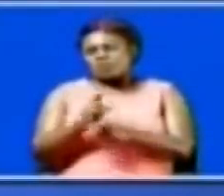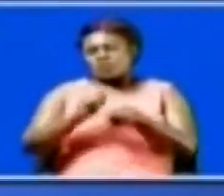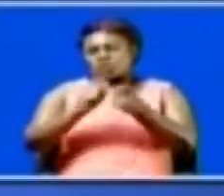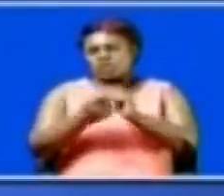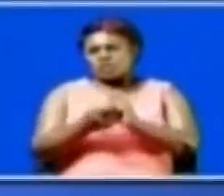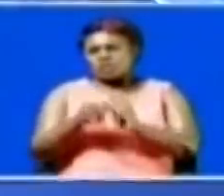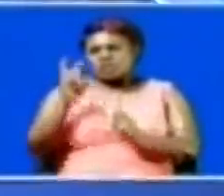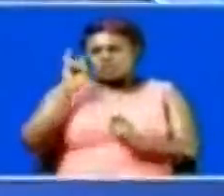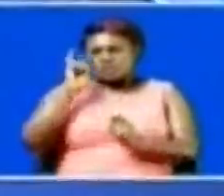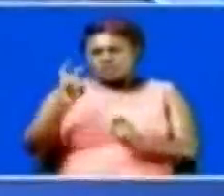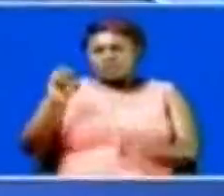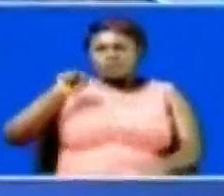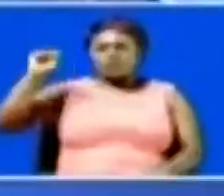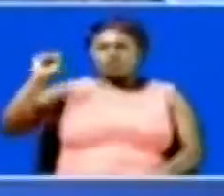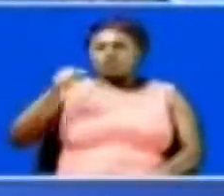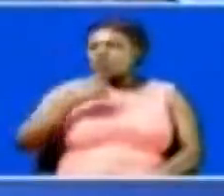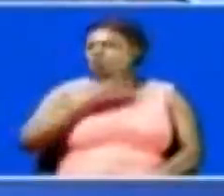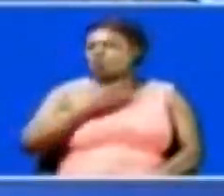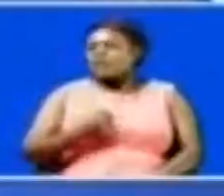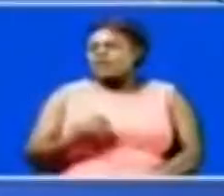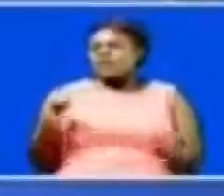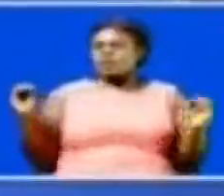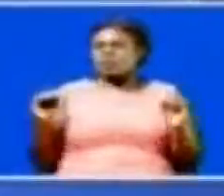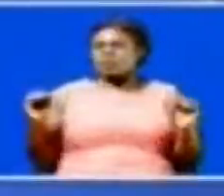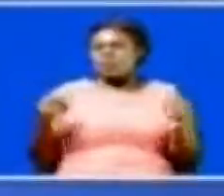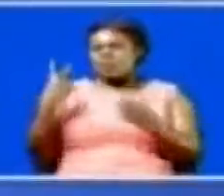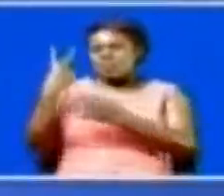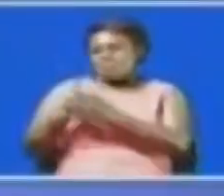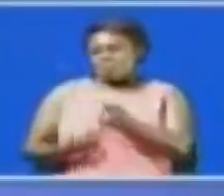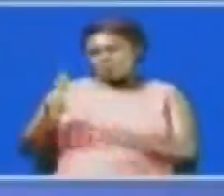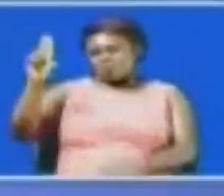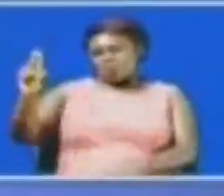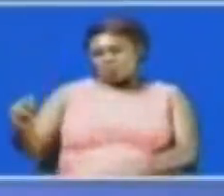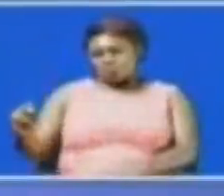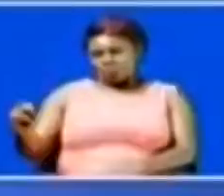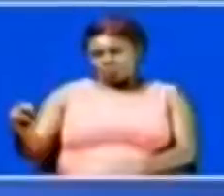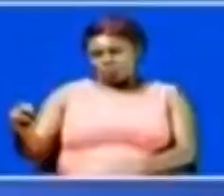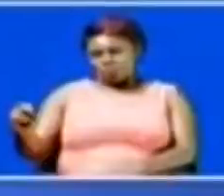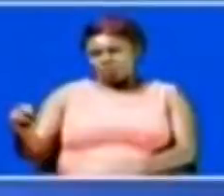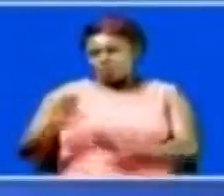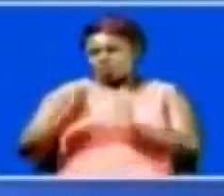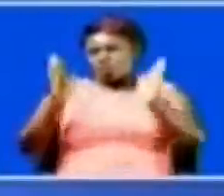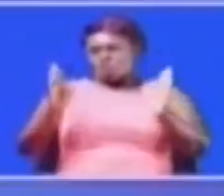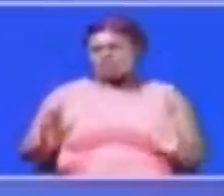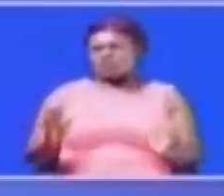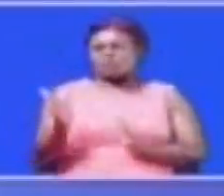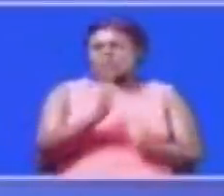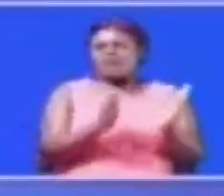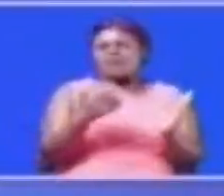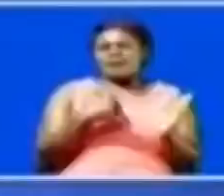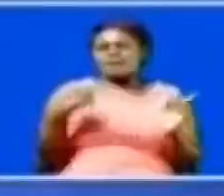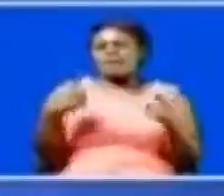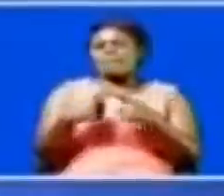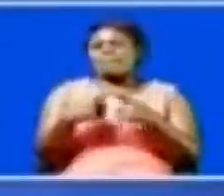yet we have not seen that kind of political will. On both sides, no. So that's why I said it's incoherent. Nobody has a plan. But at